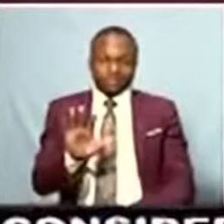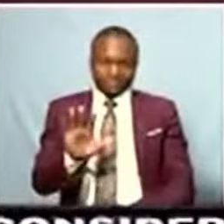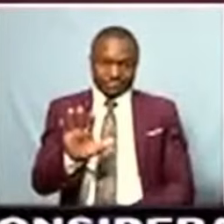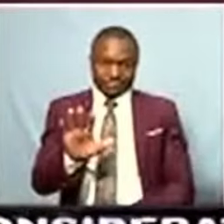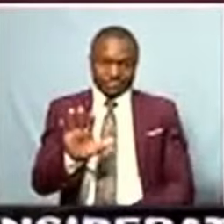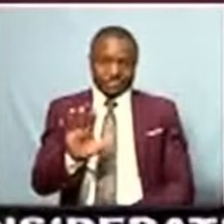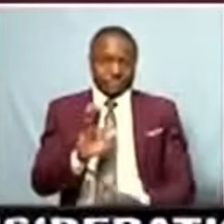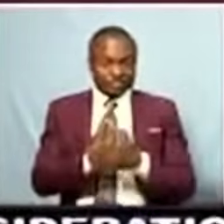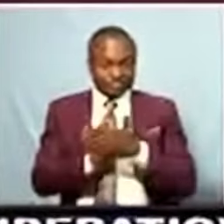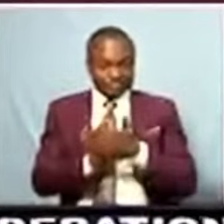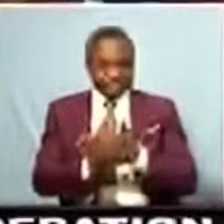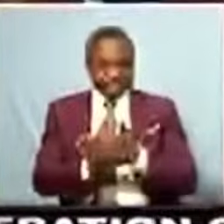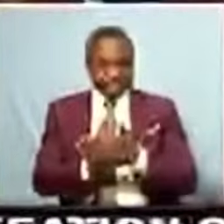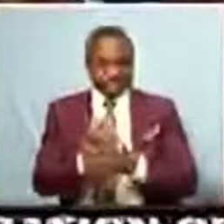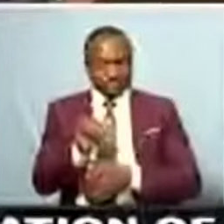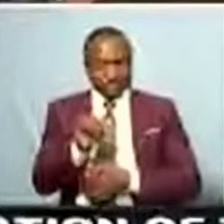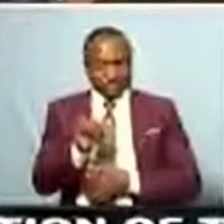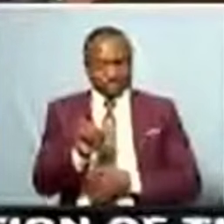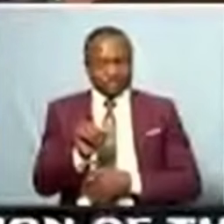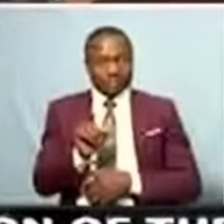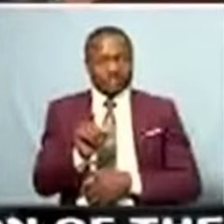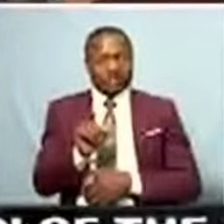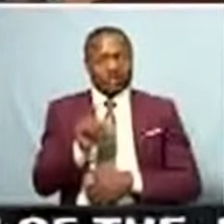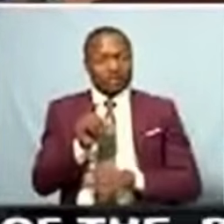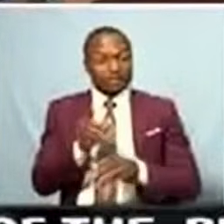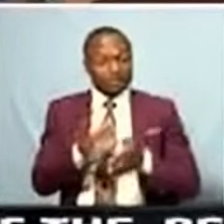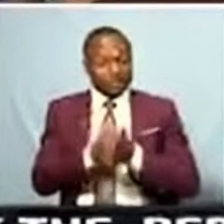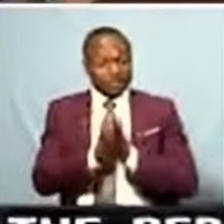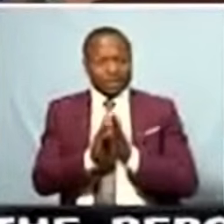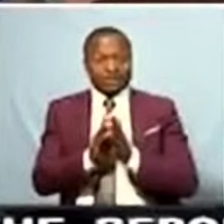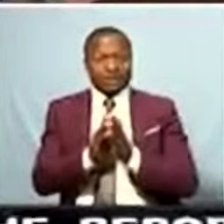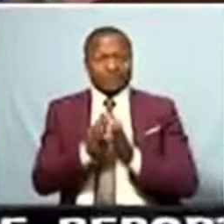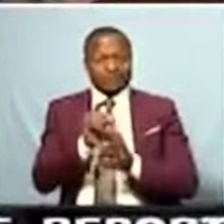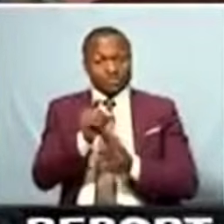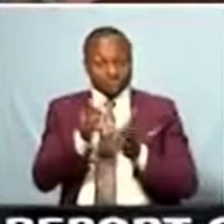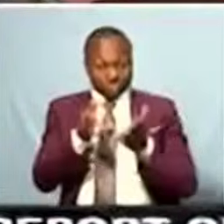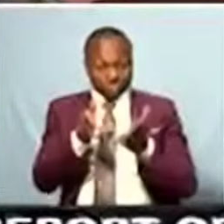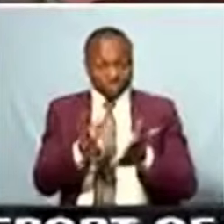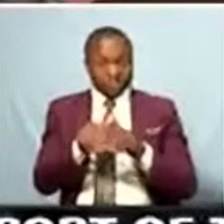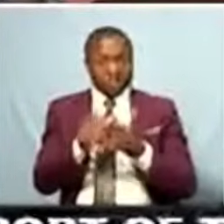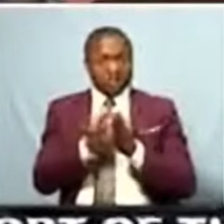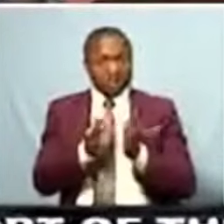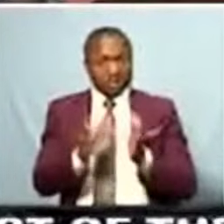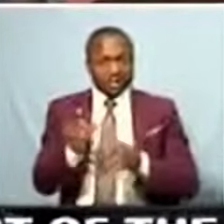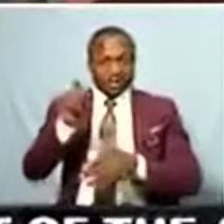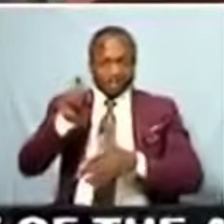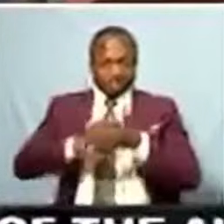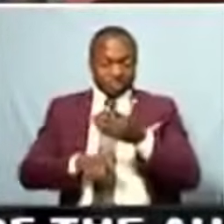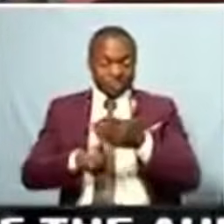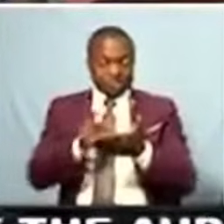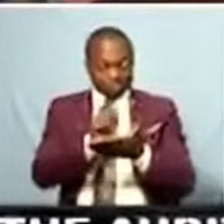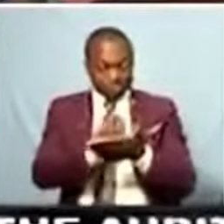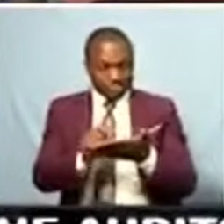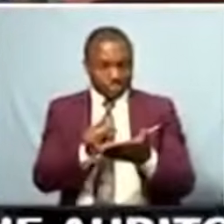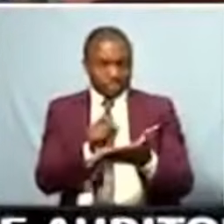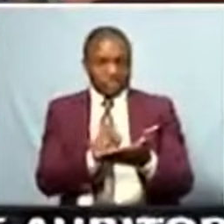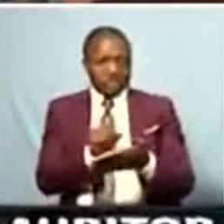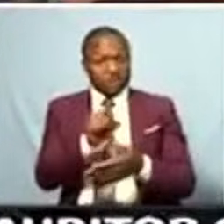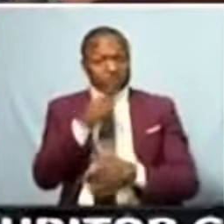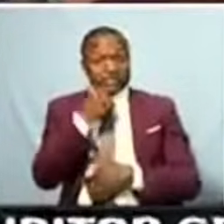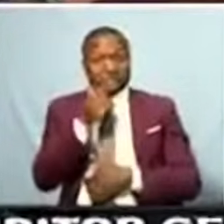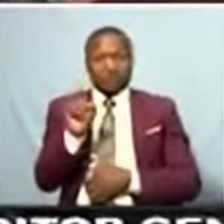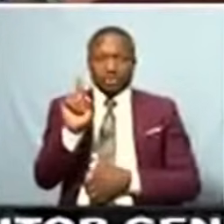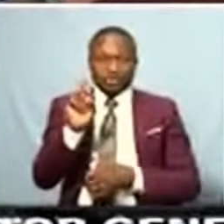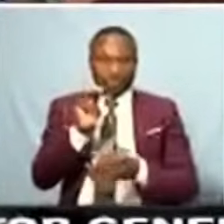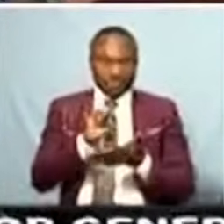Let me guide him, Honorable Amnima. When we asked you here, how much was the cost? I've written here. You said it's